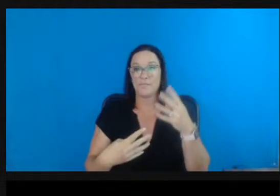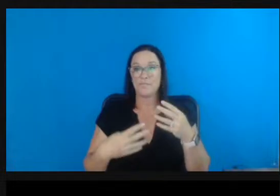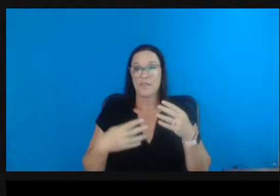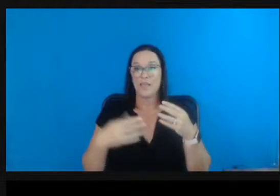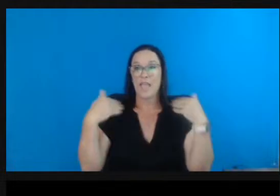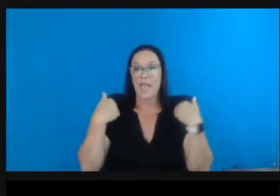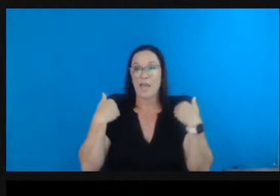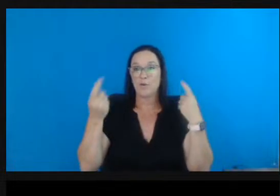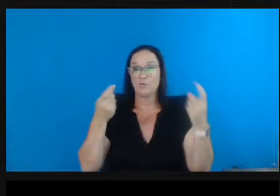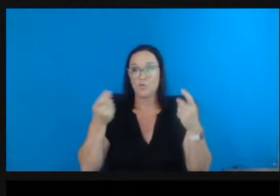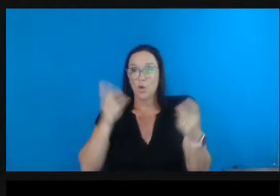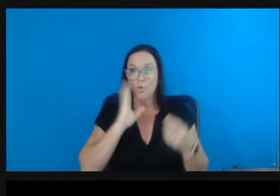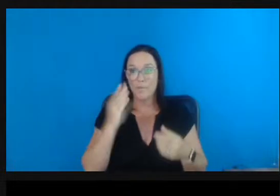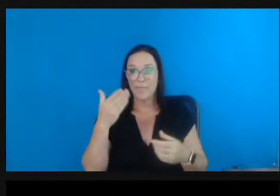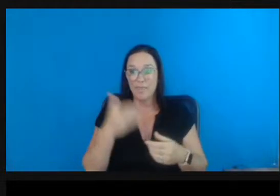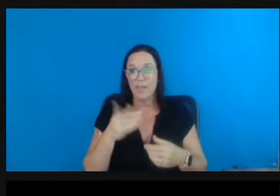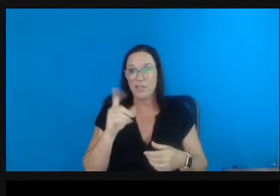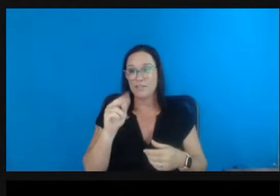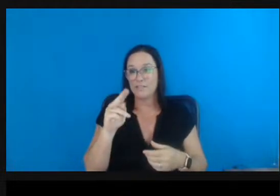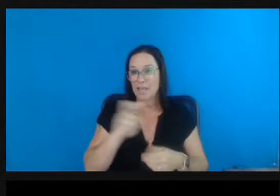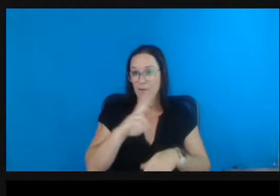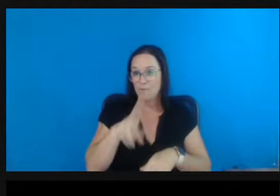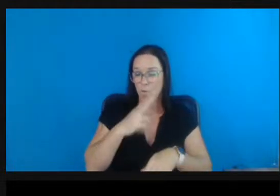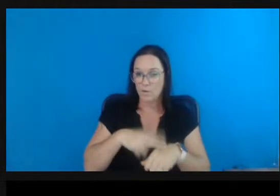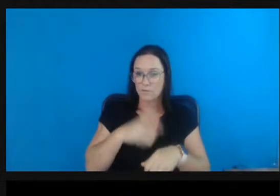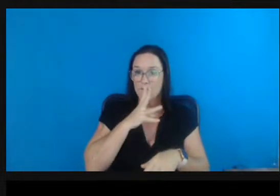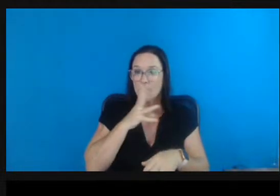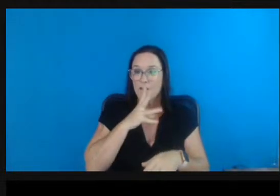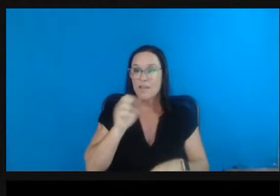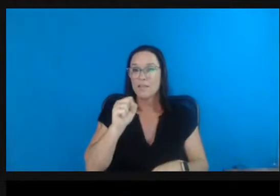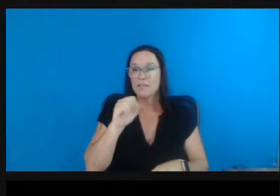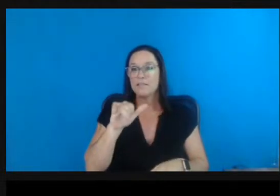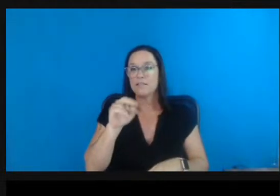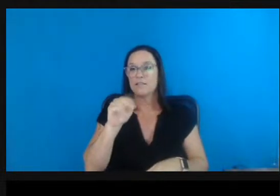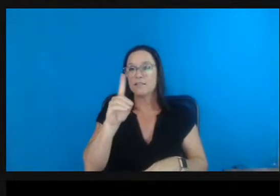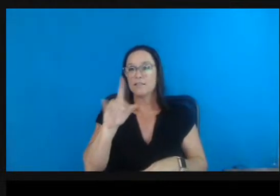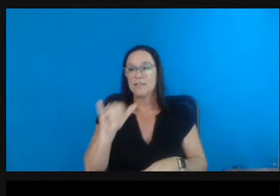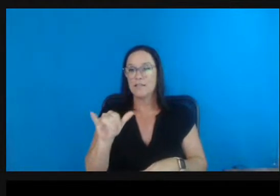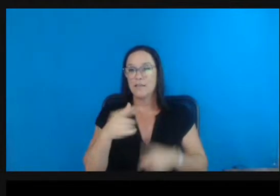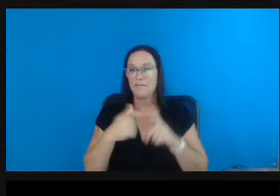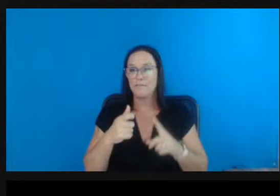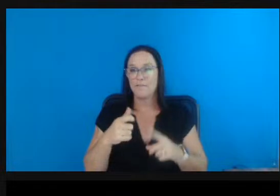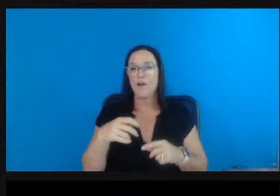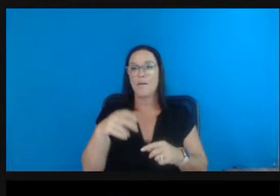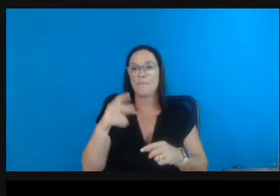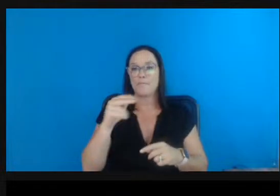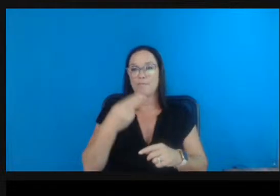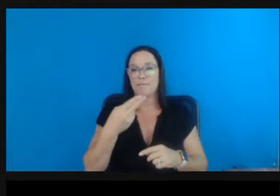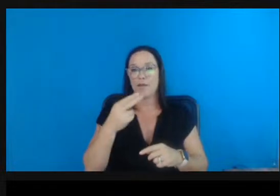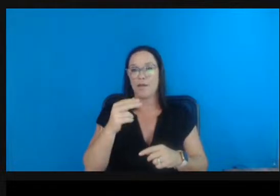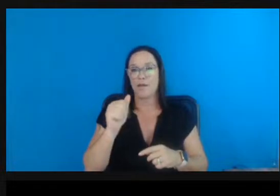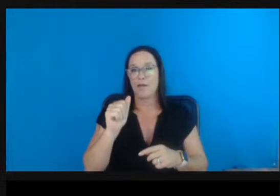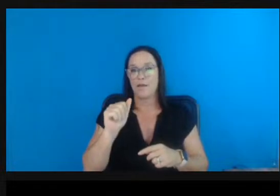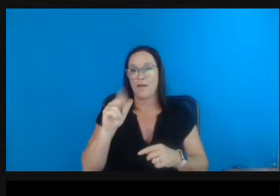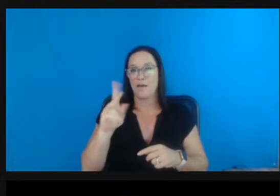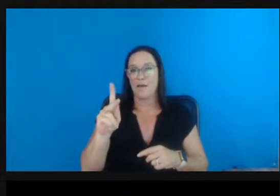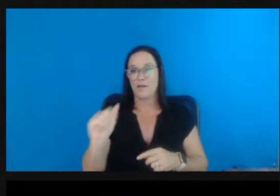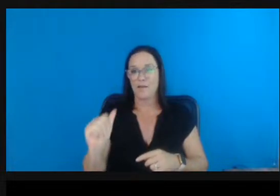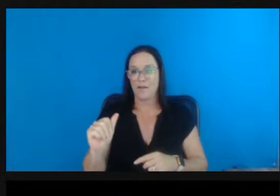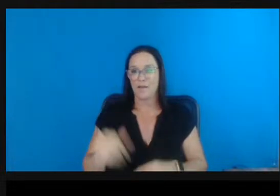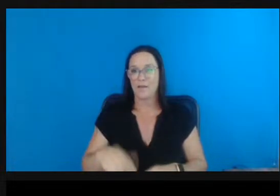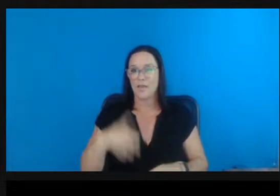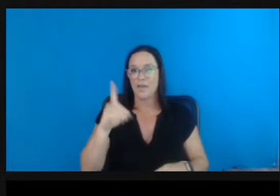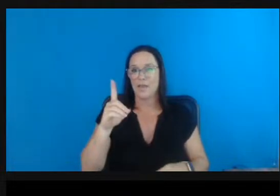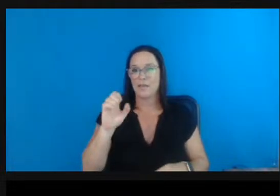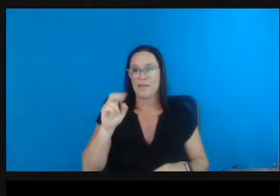be there. Dane, of course, will be there speaking. Cindy from Haka, there it is, Hawaii Animal Kuleana Alliance. Dennis